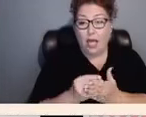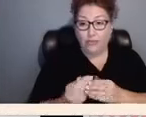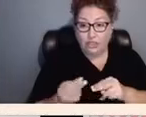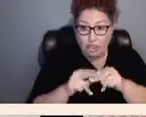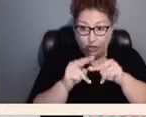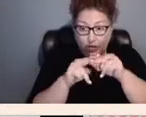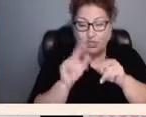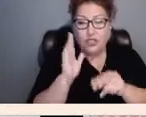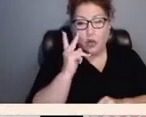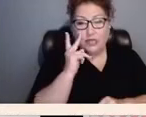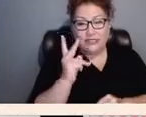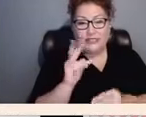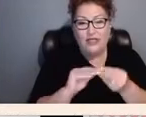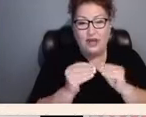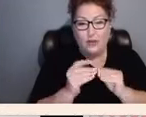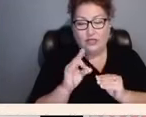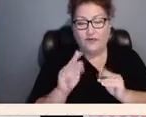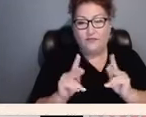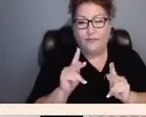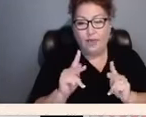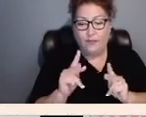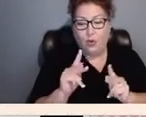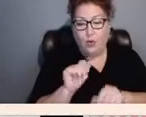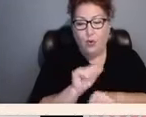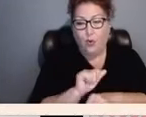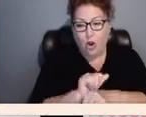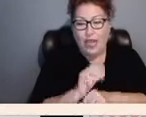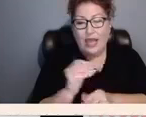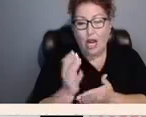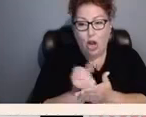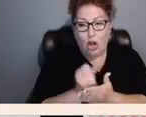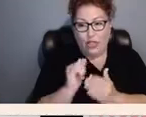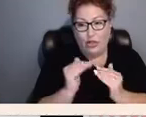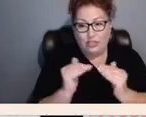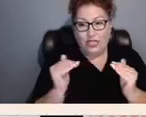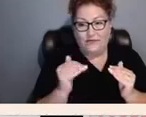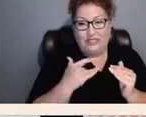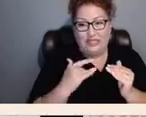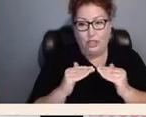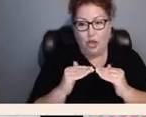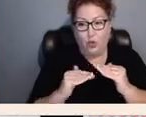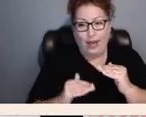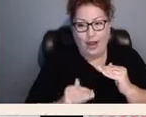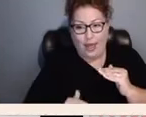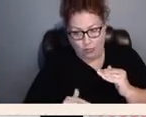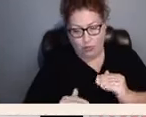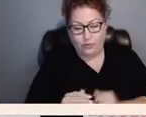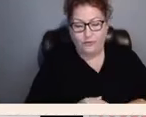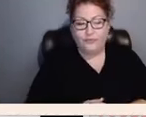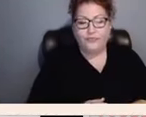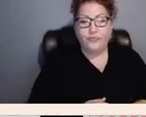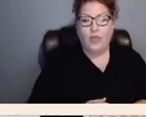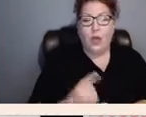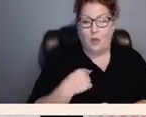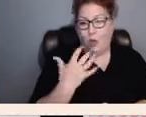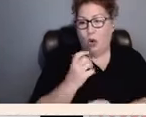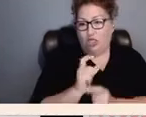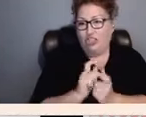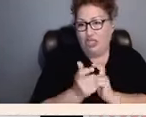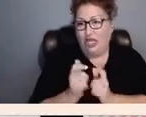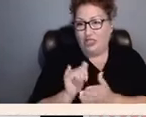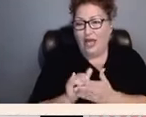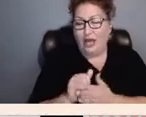of individuals working and earning those levels tend to go down. And we want to change that. And we want to tell